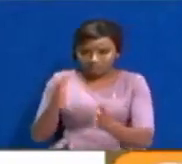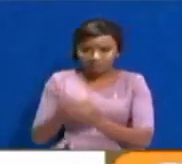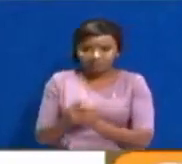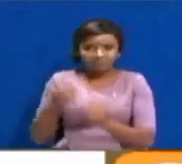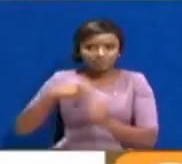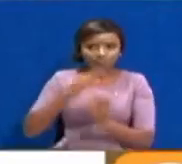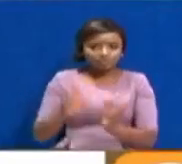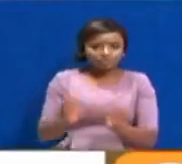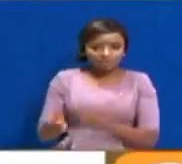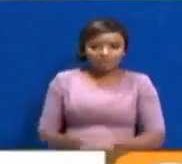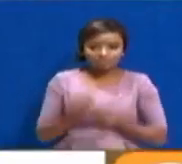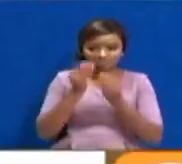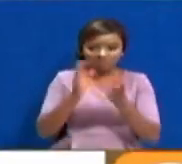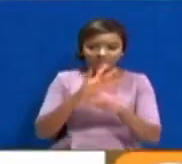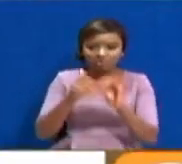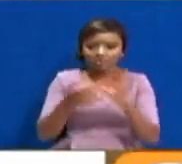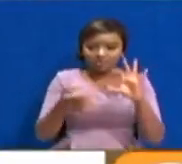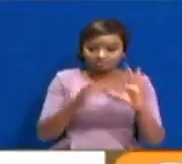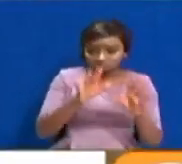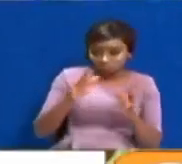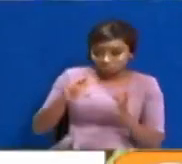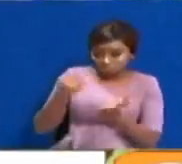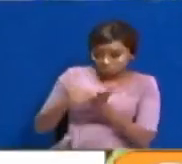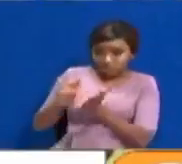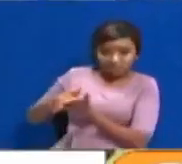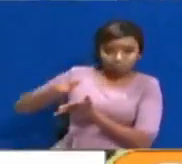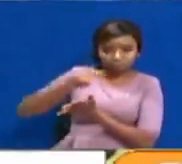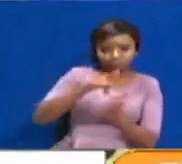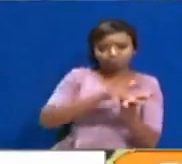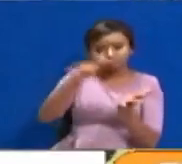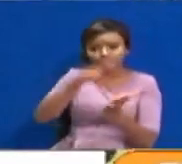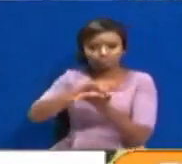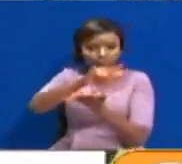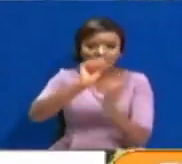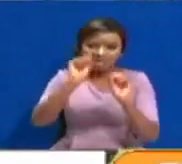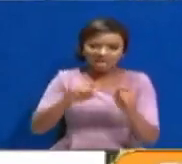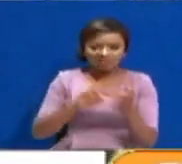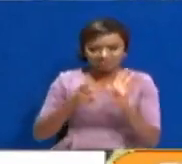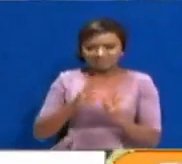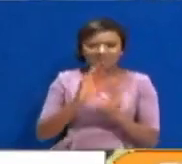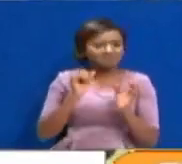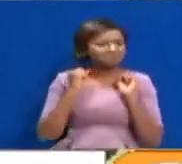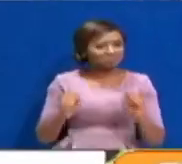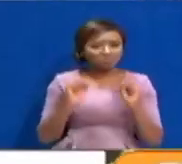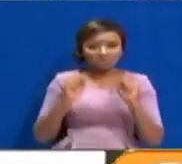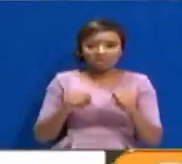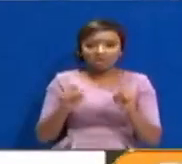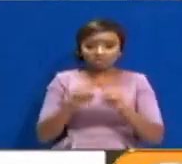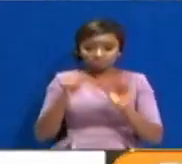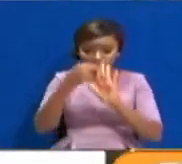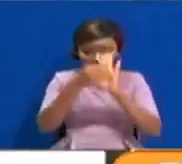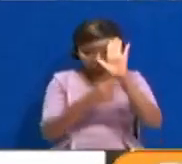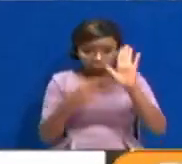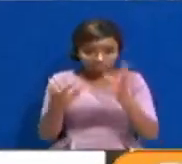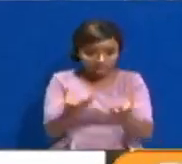we provide all this connectivity and make sure Uganda Airlines is strong enough. It attains all the international certifications that